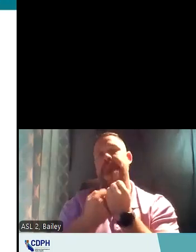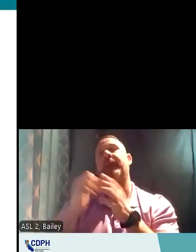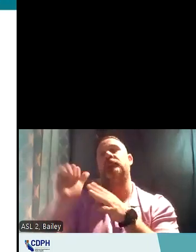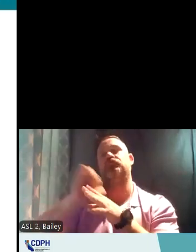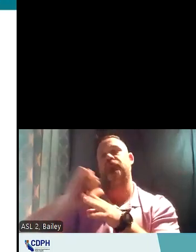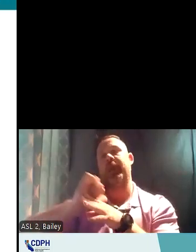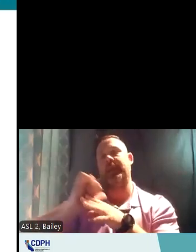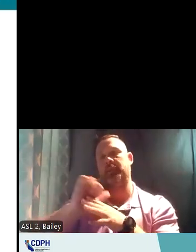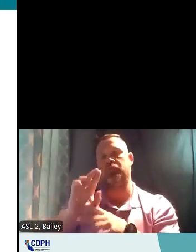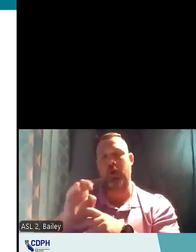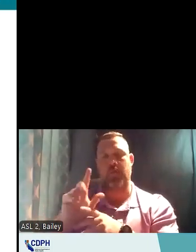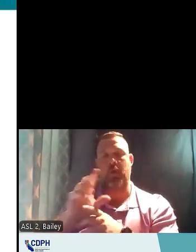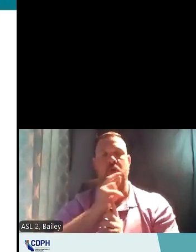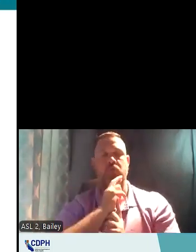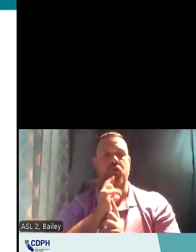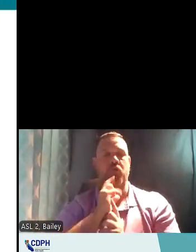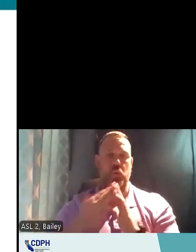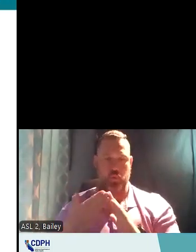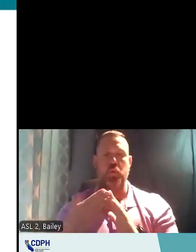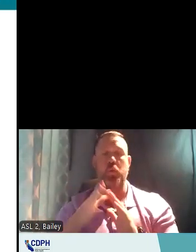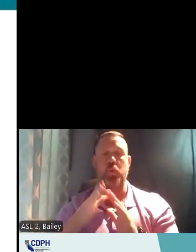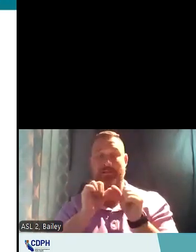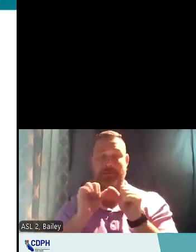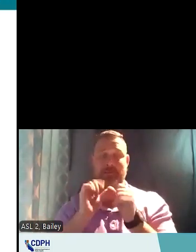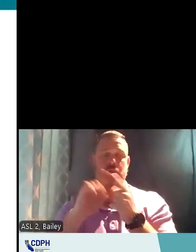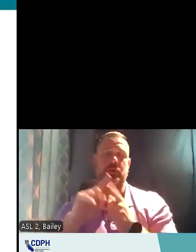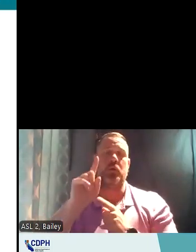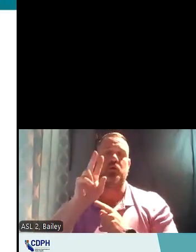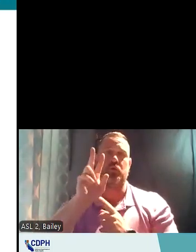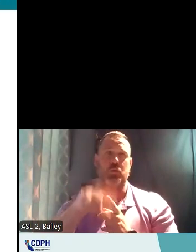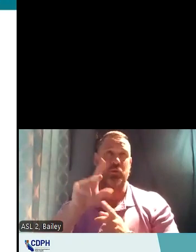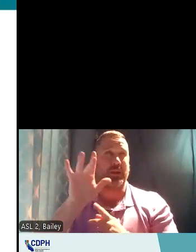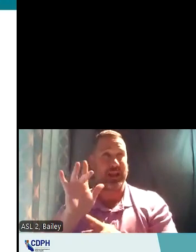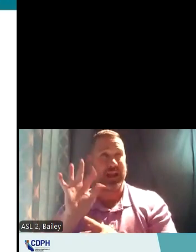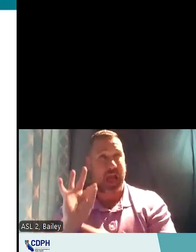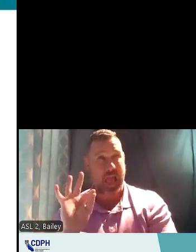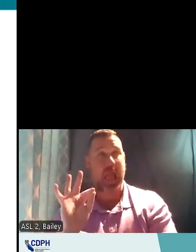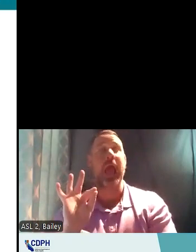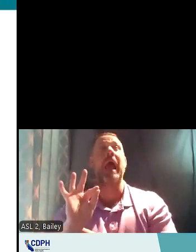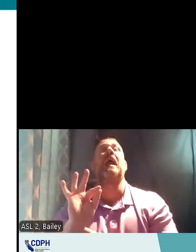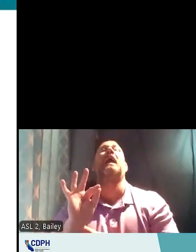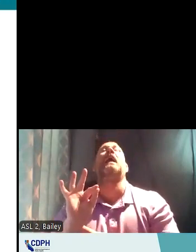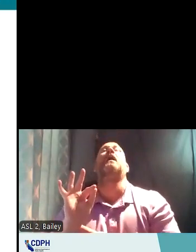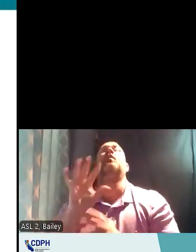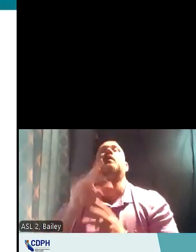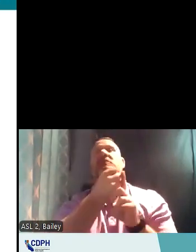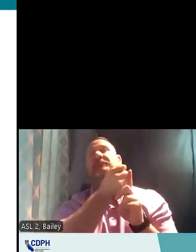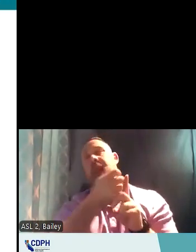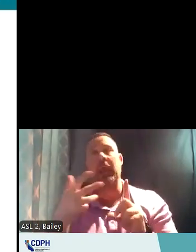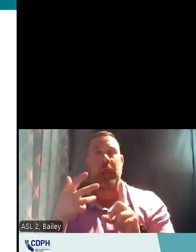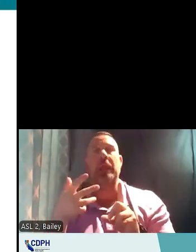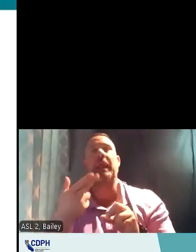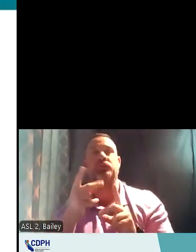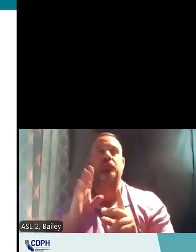rural communities. This work will be continuing until 2029 with the ultimate goal of expanding HBI work